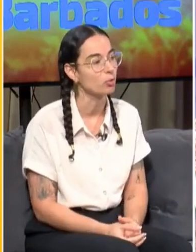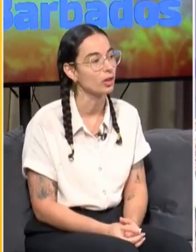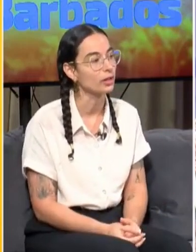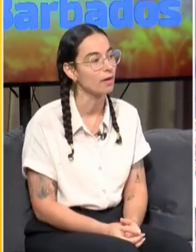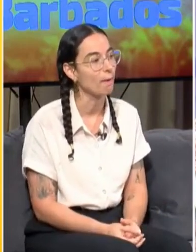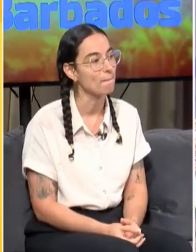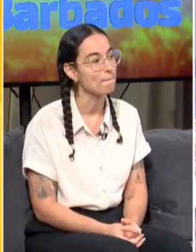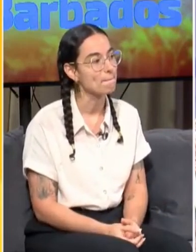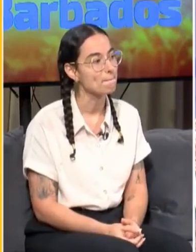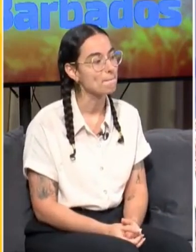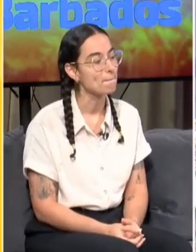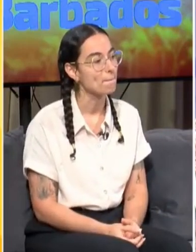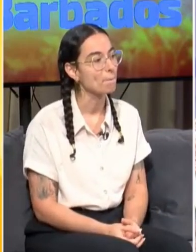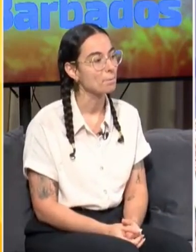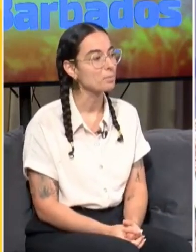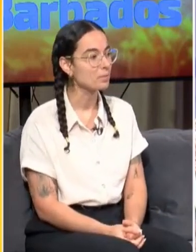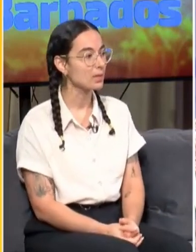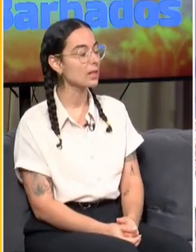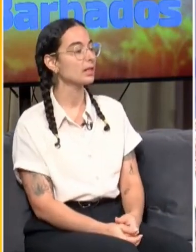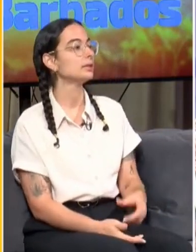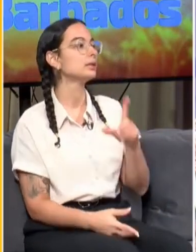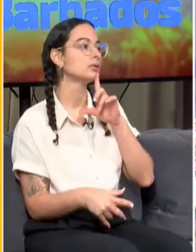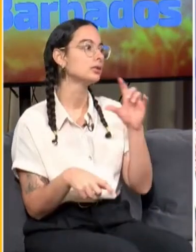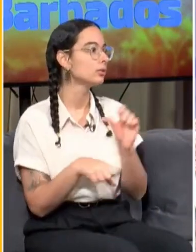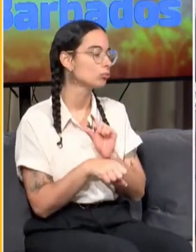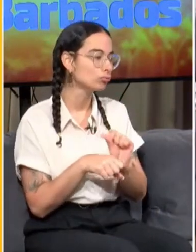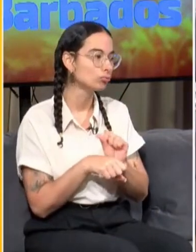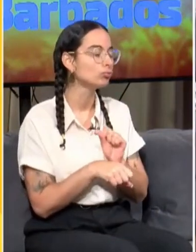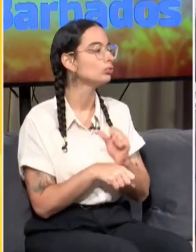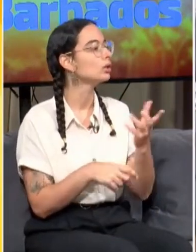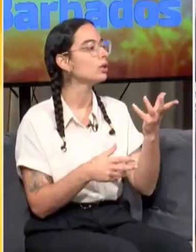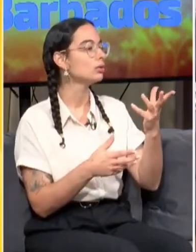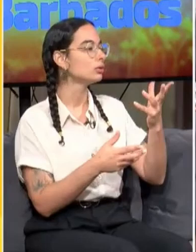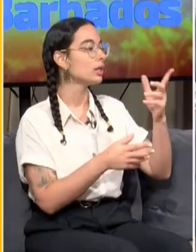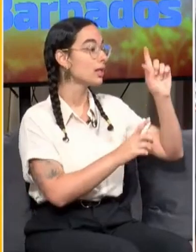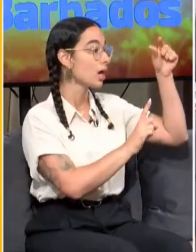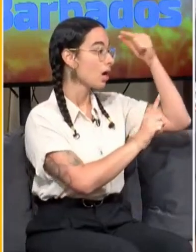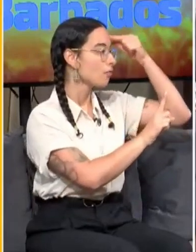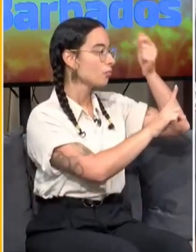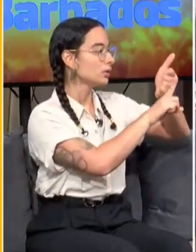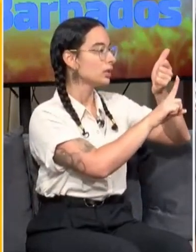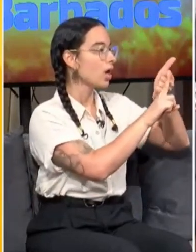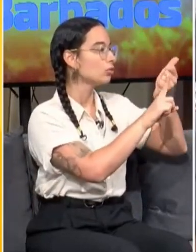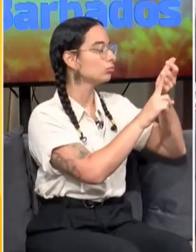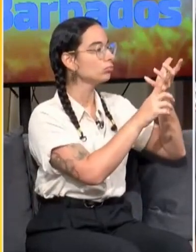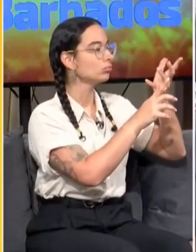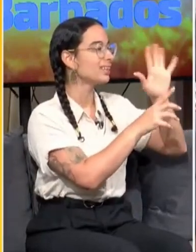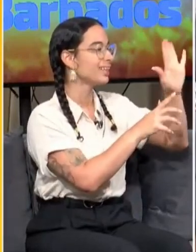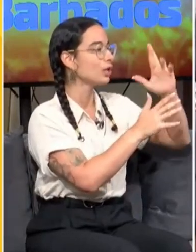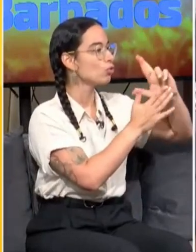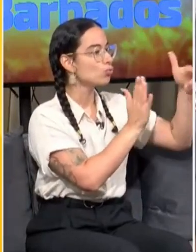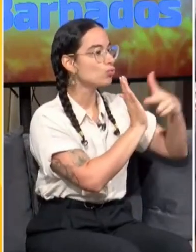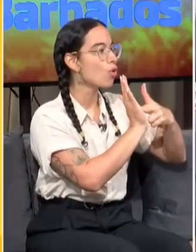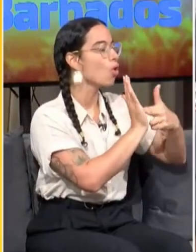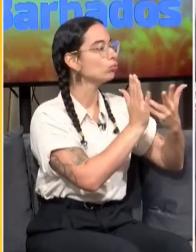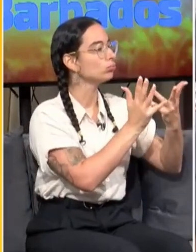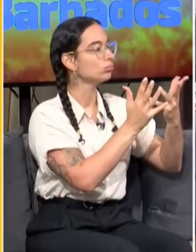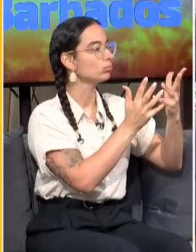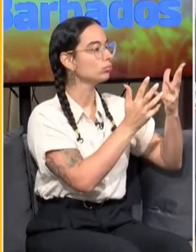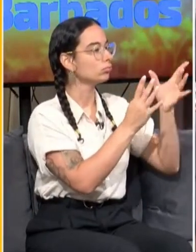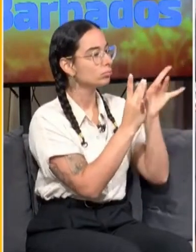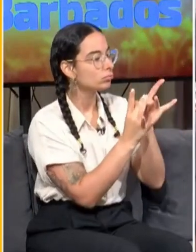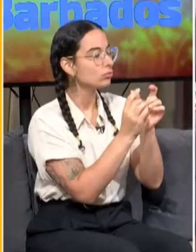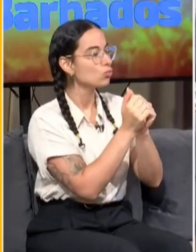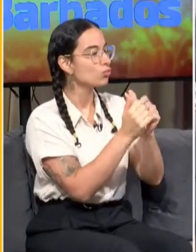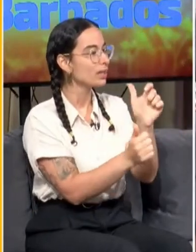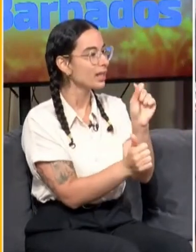really important. Absolutely. What role do you see government playing in this? I know we talked about getting sign language in school,